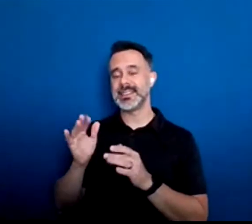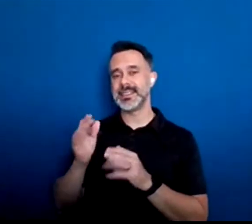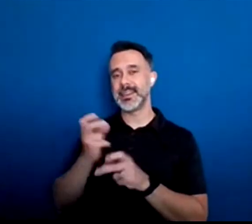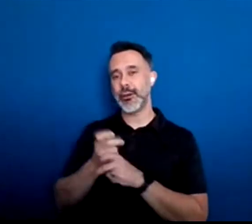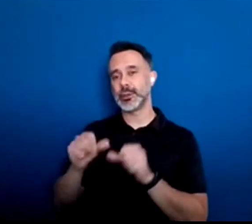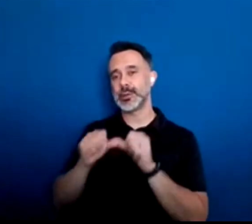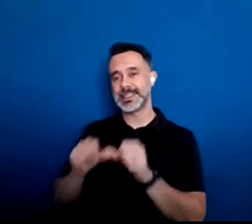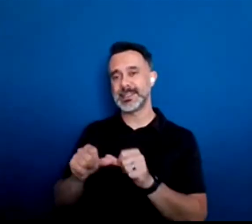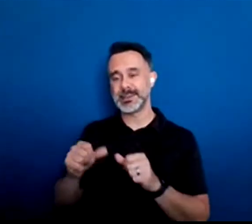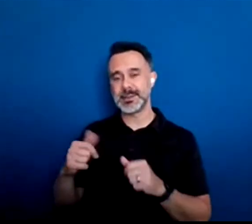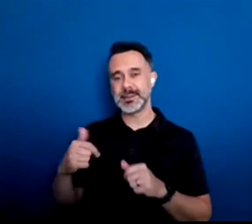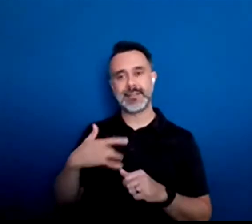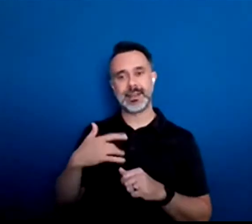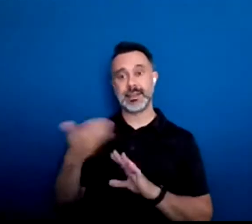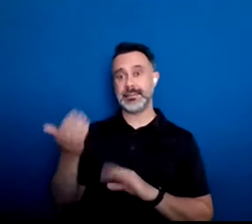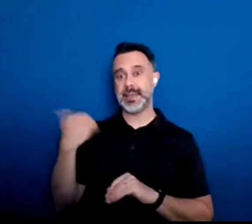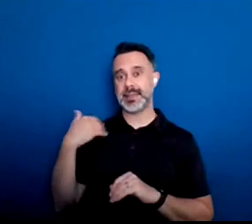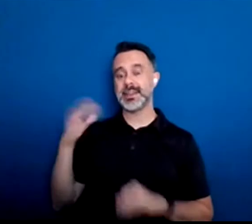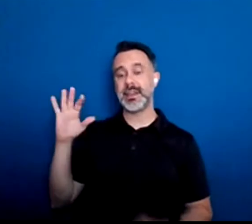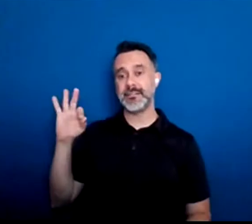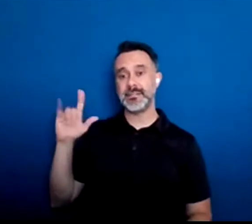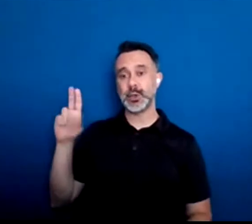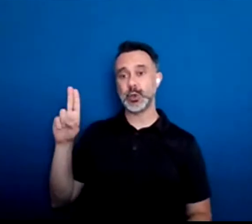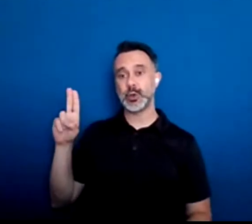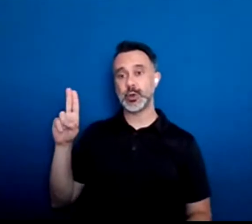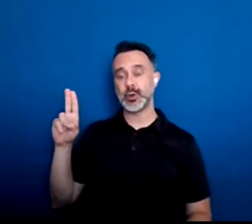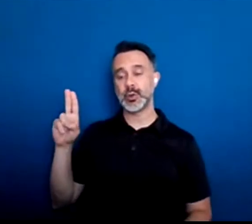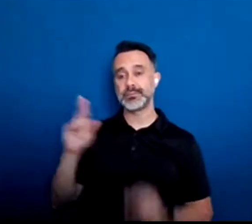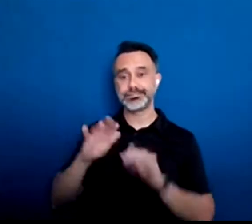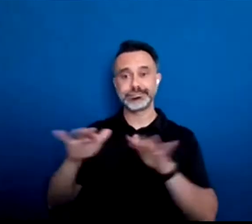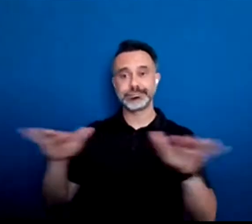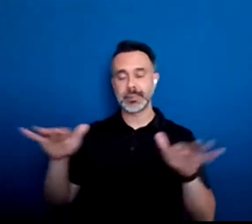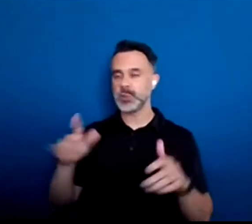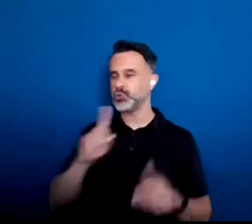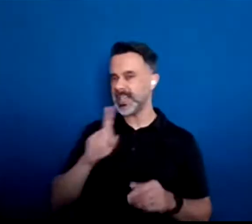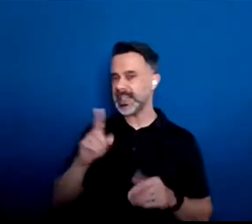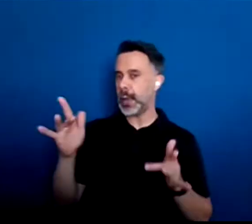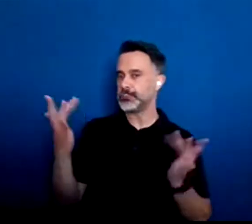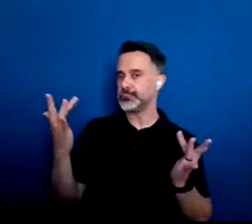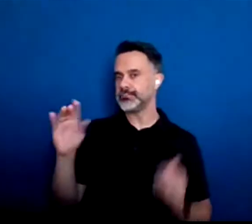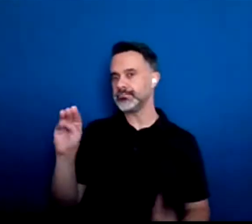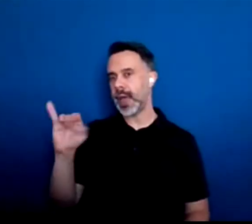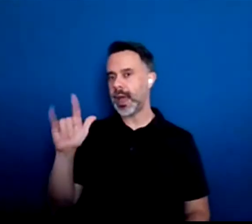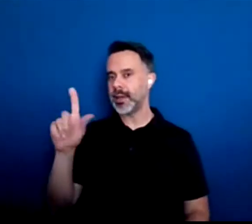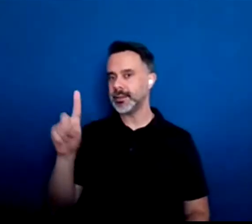This past flu season was very mild, and that's because we had all the